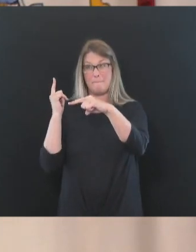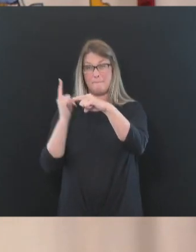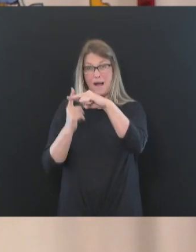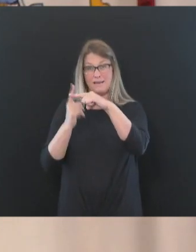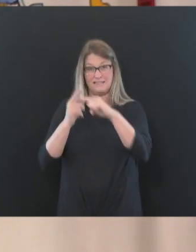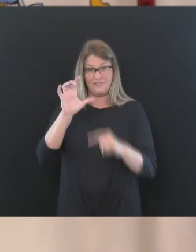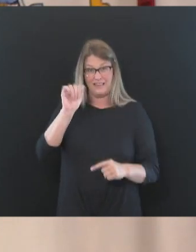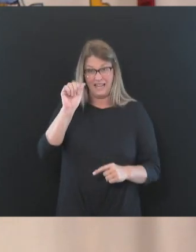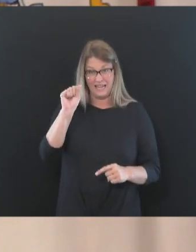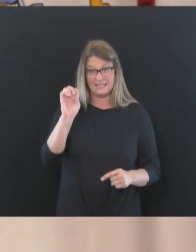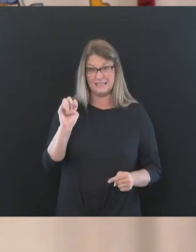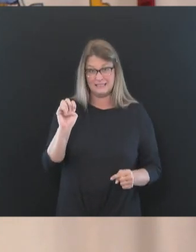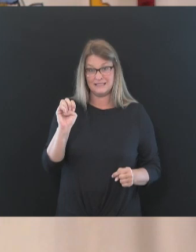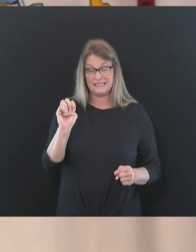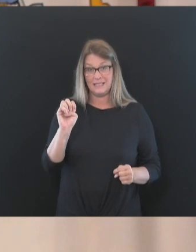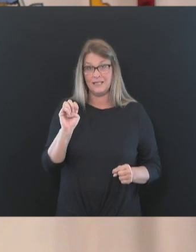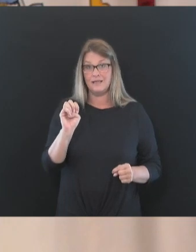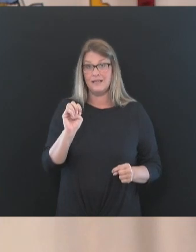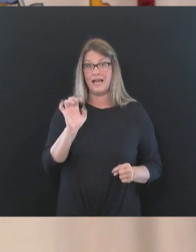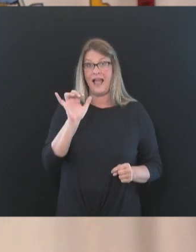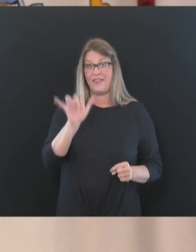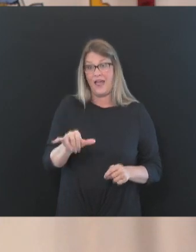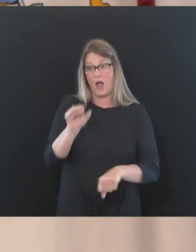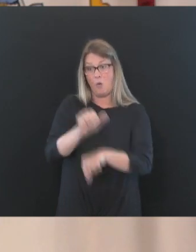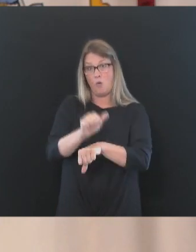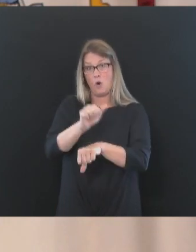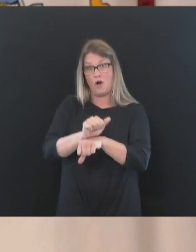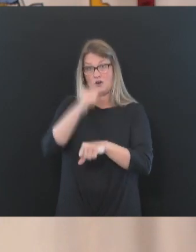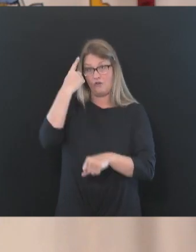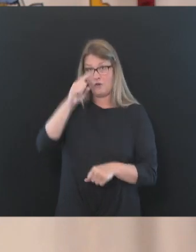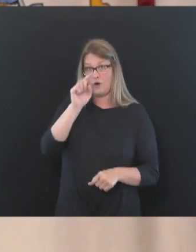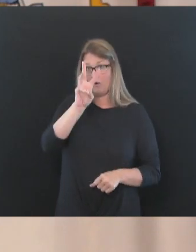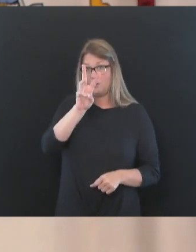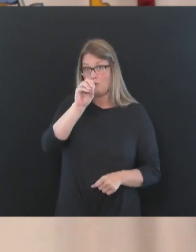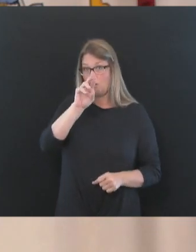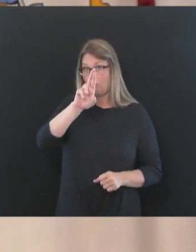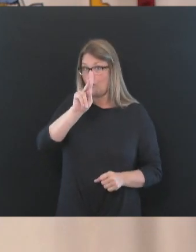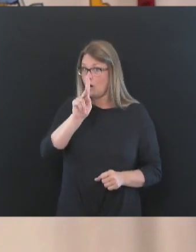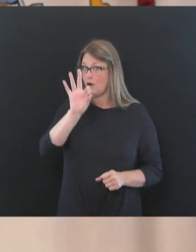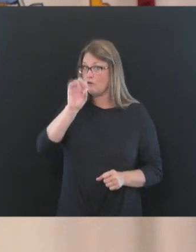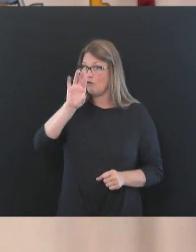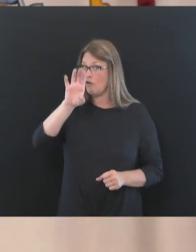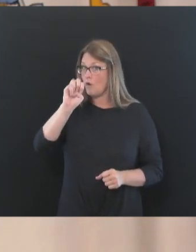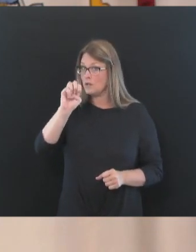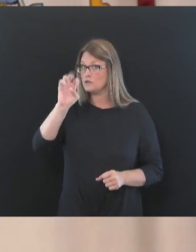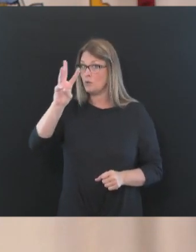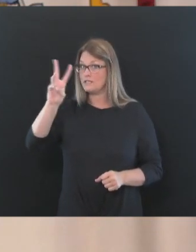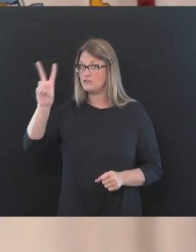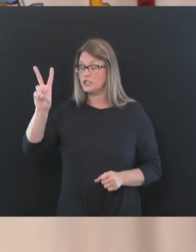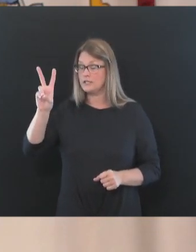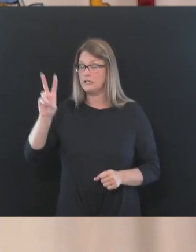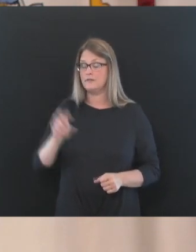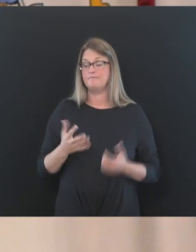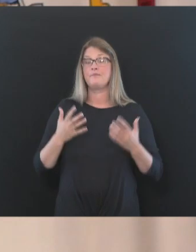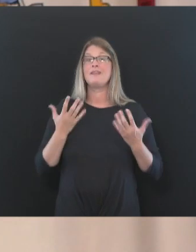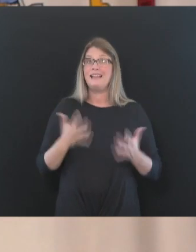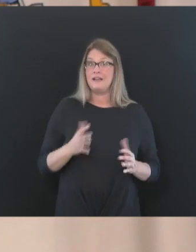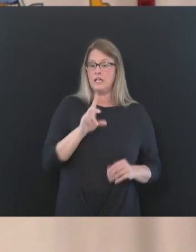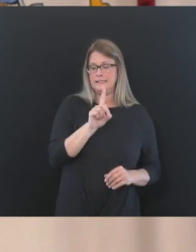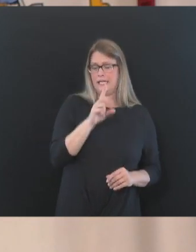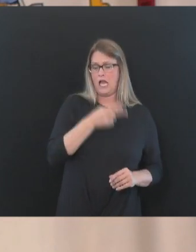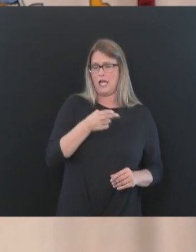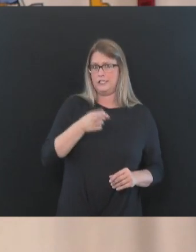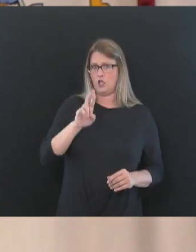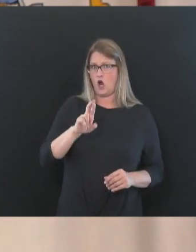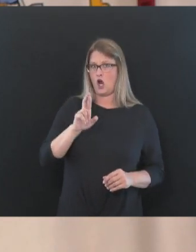test positive that was an employee of Workforce West Virginia. The DHHR and the National Guard are staying in